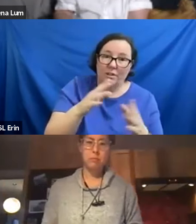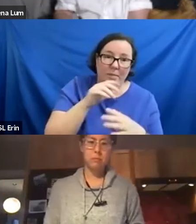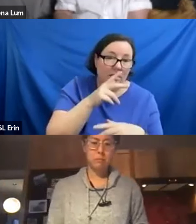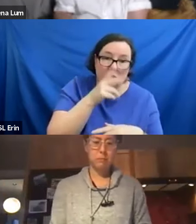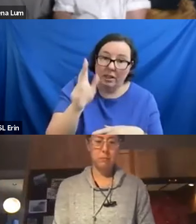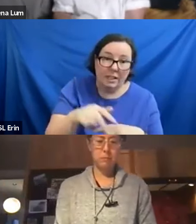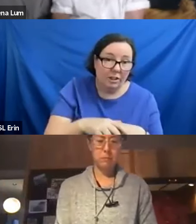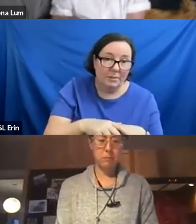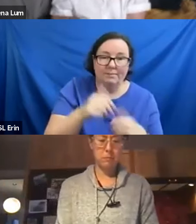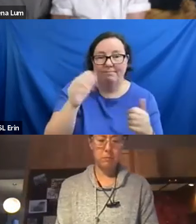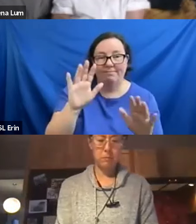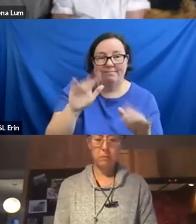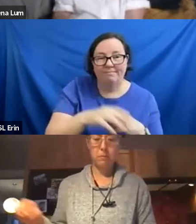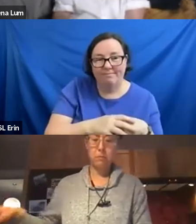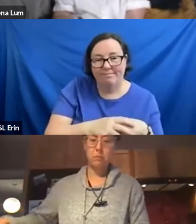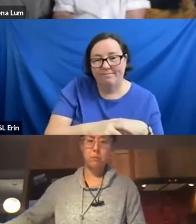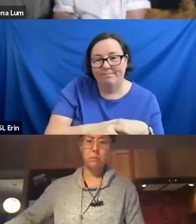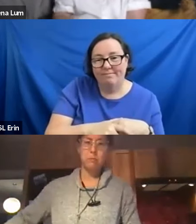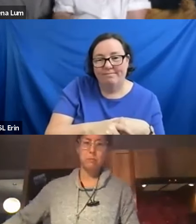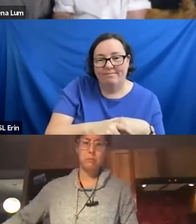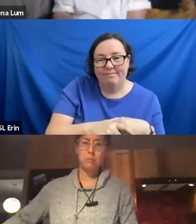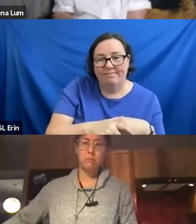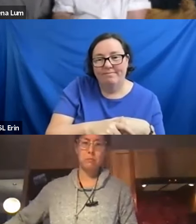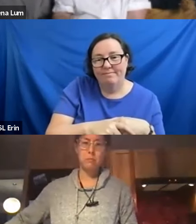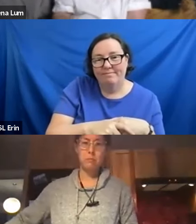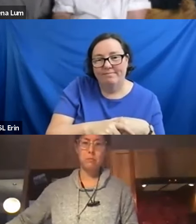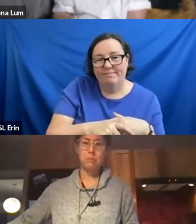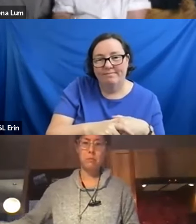terrible. That's all. Thank you very much.